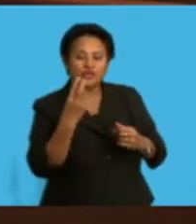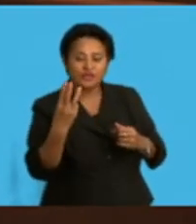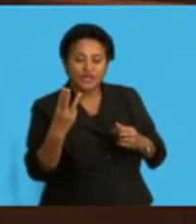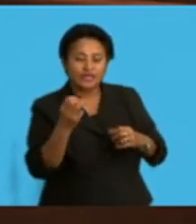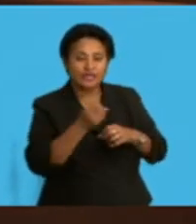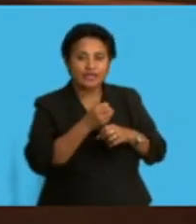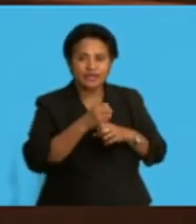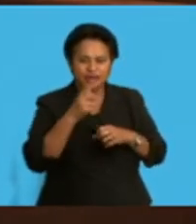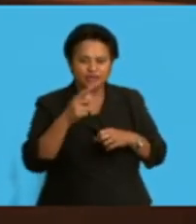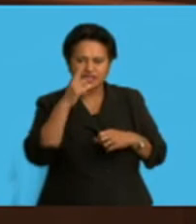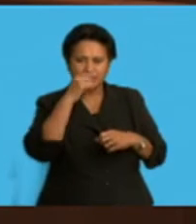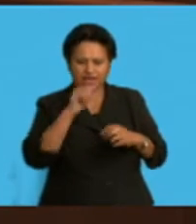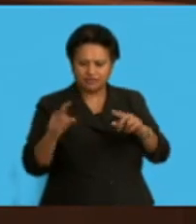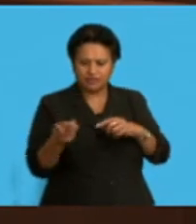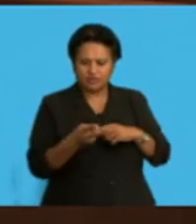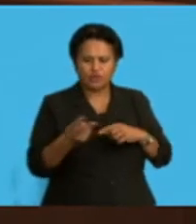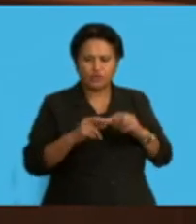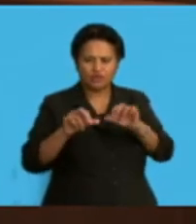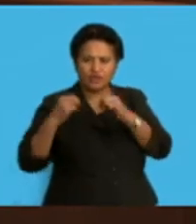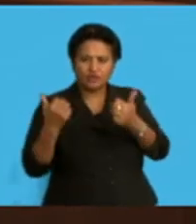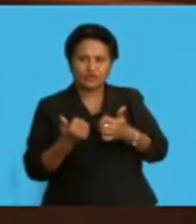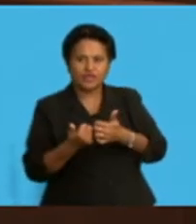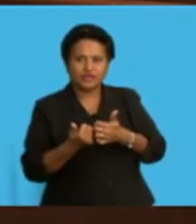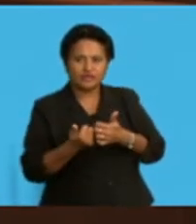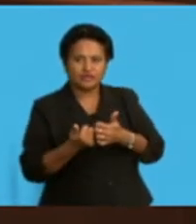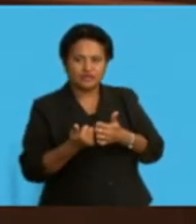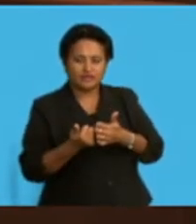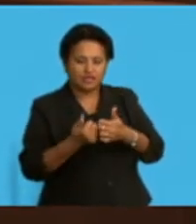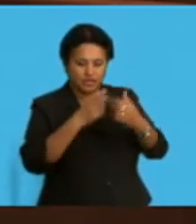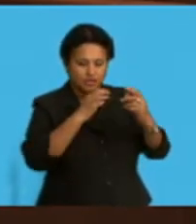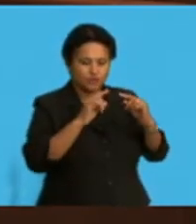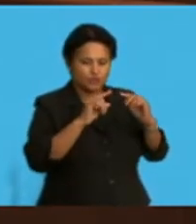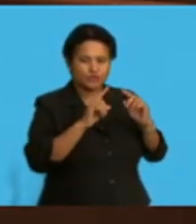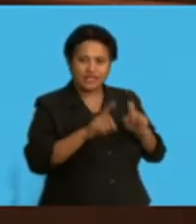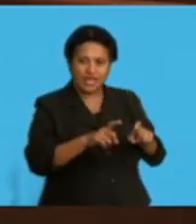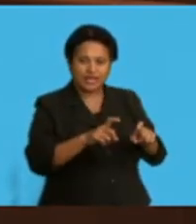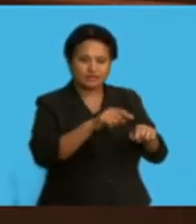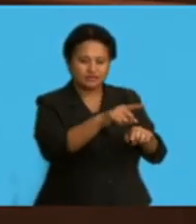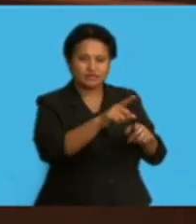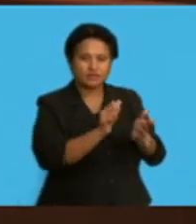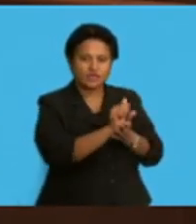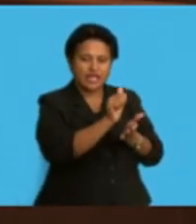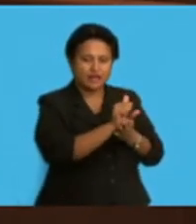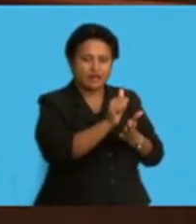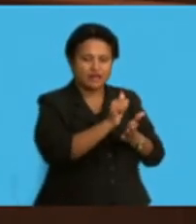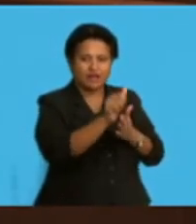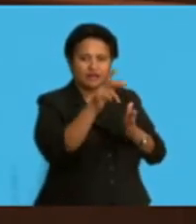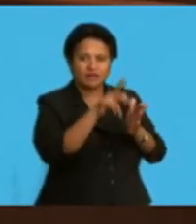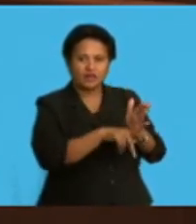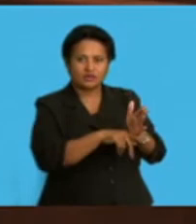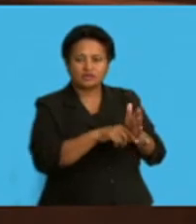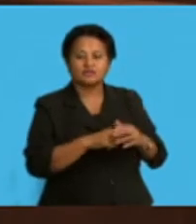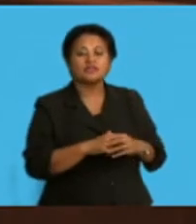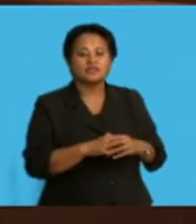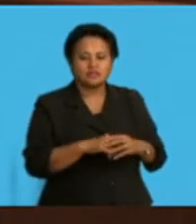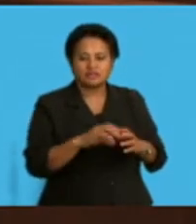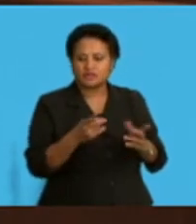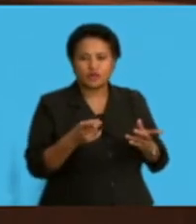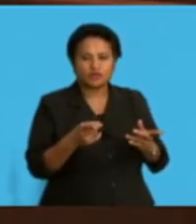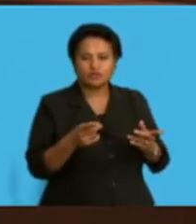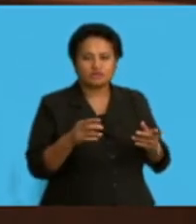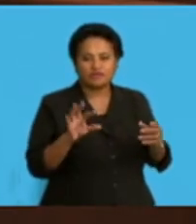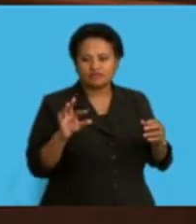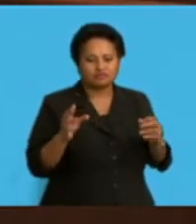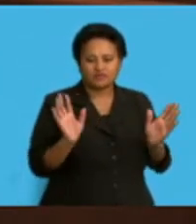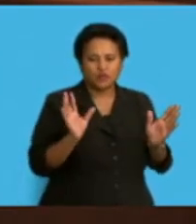can agree not to sell a product below a particular price. This is price fixing. Madam Speaker, it has no place in a free economy, and our